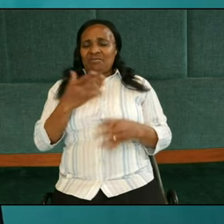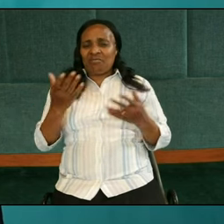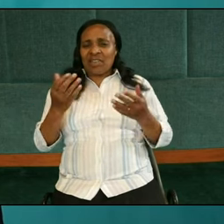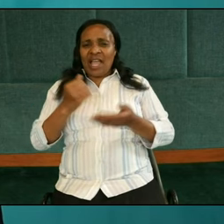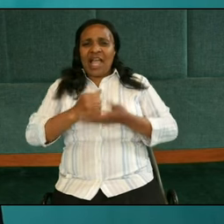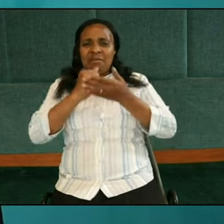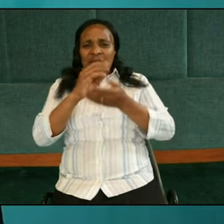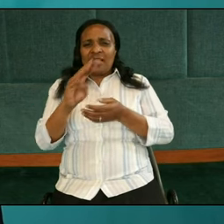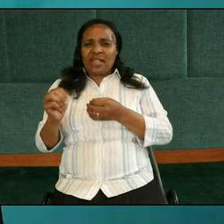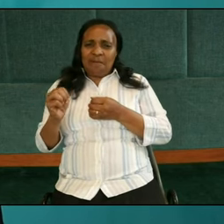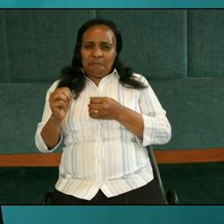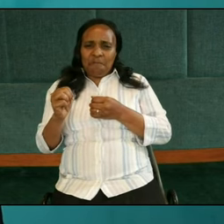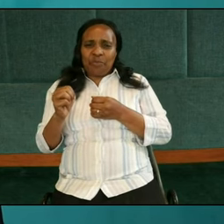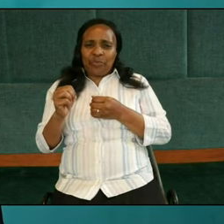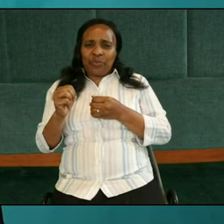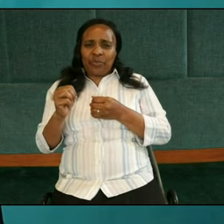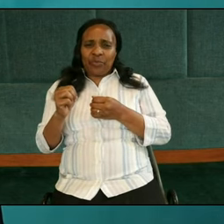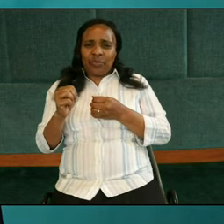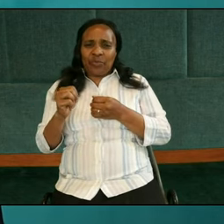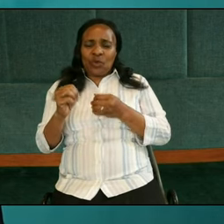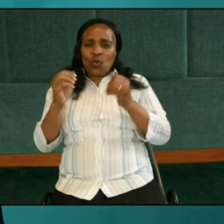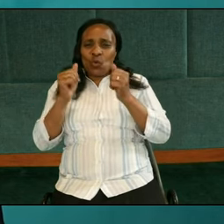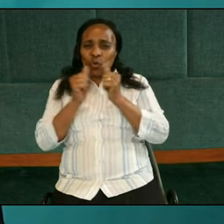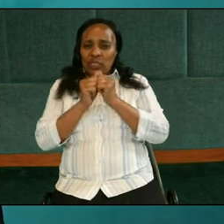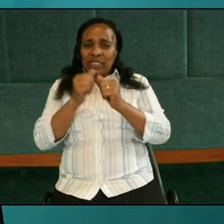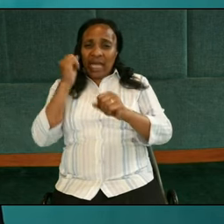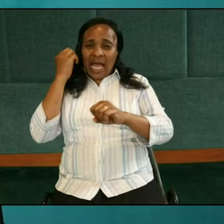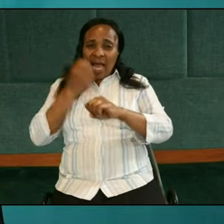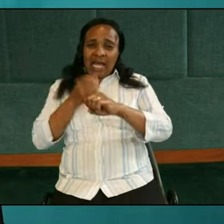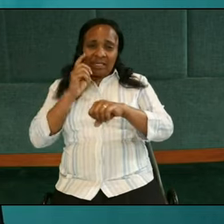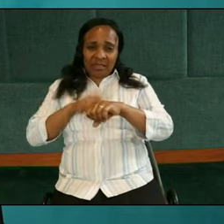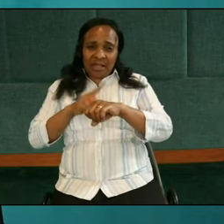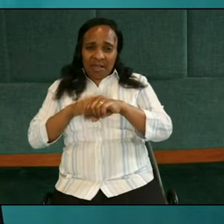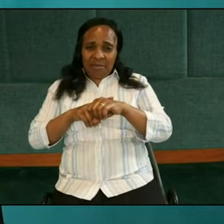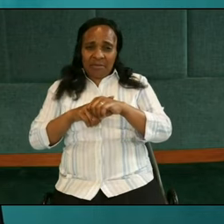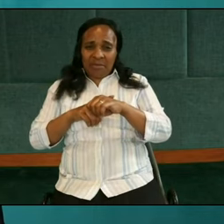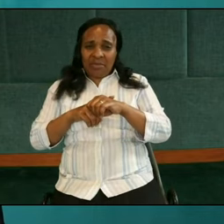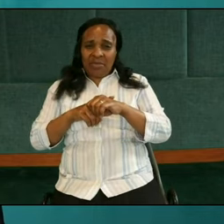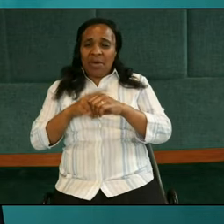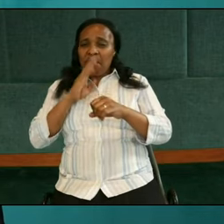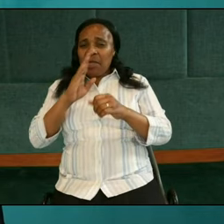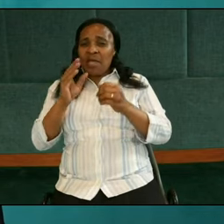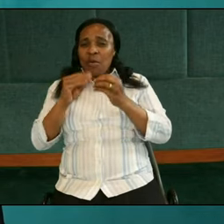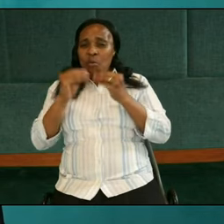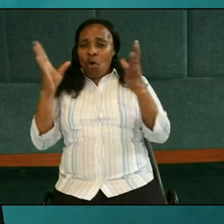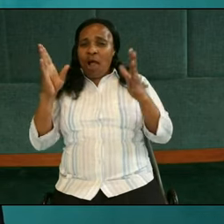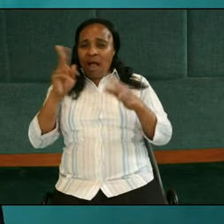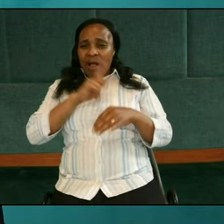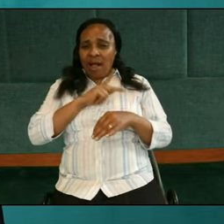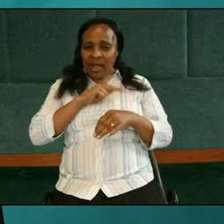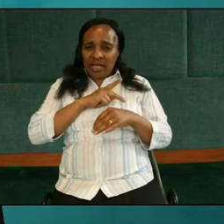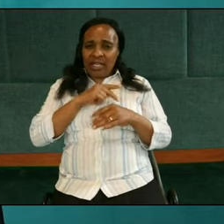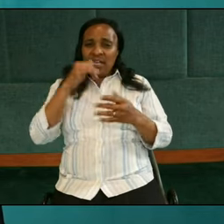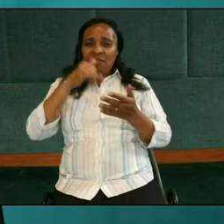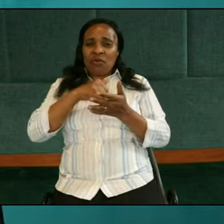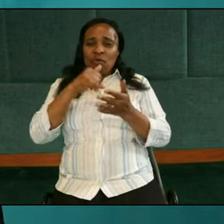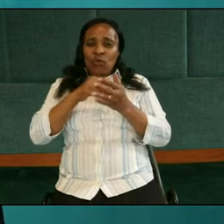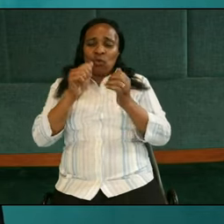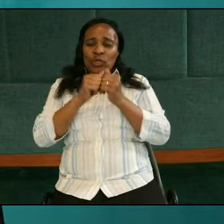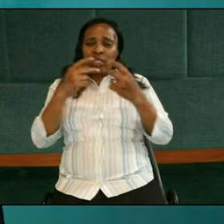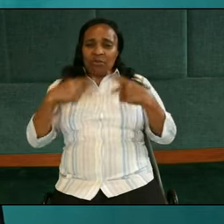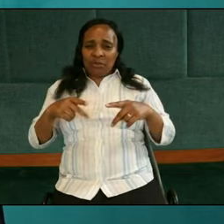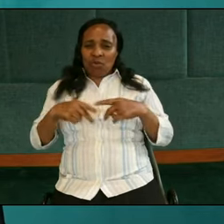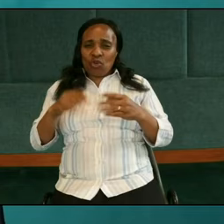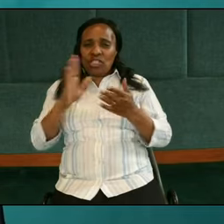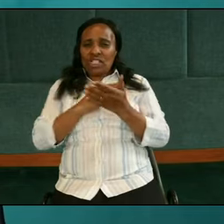them out with a difficult time. So just to be more kind and involving with people, share with